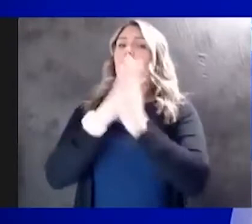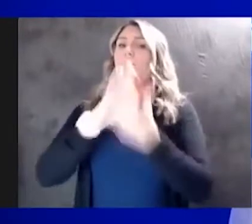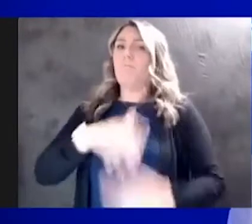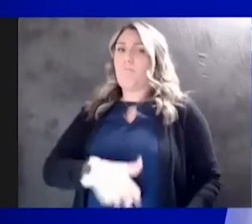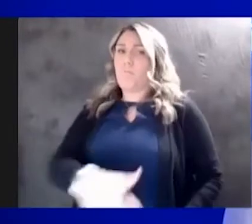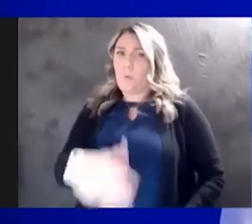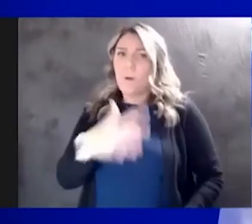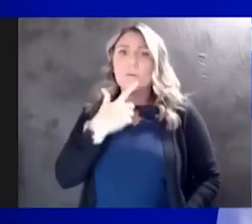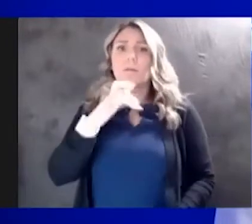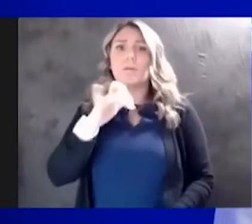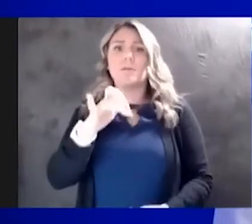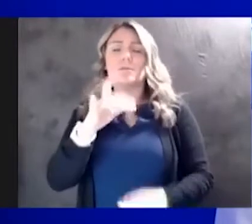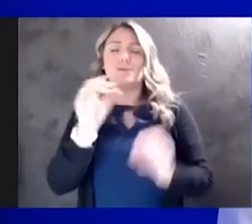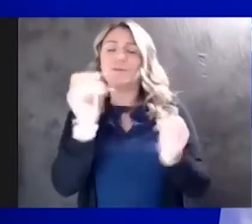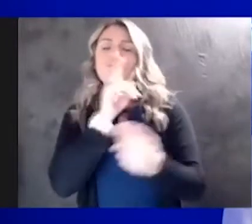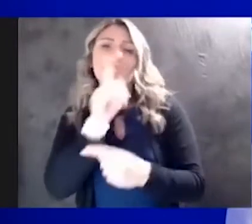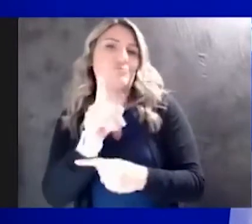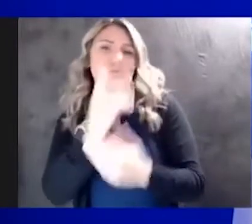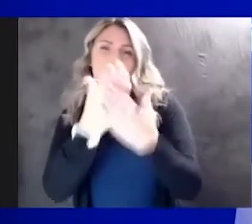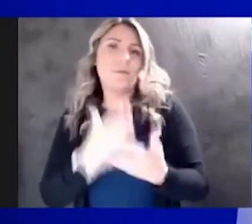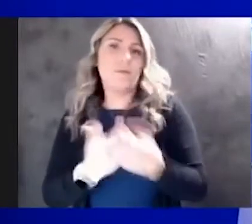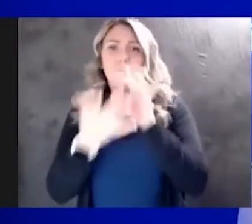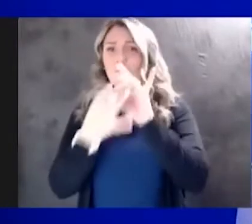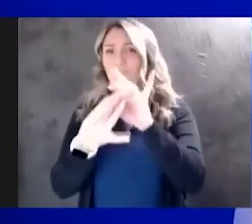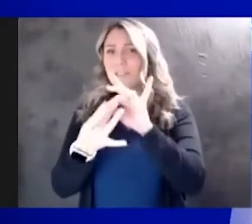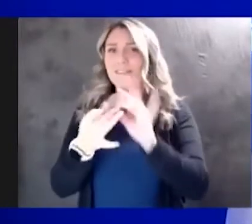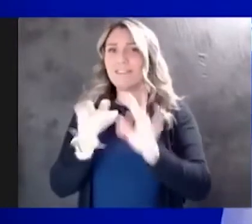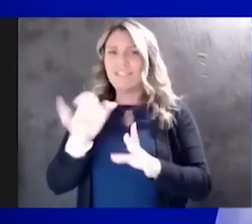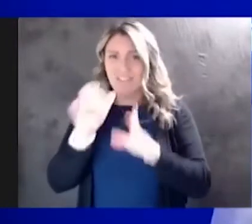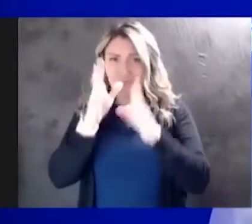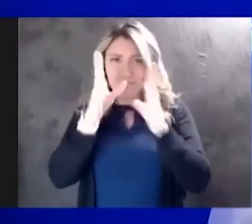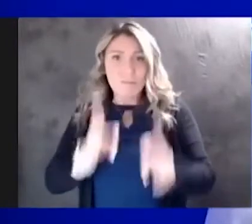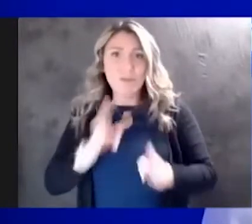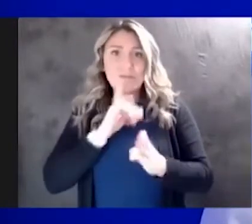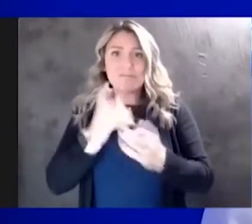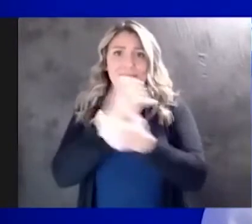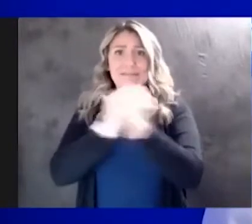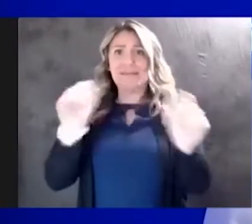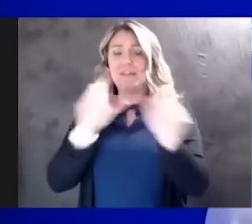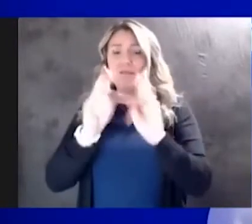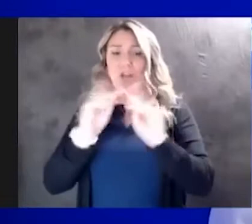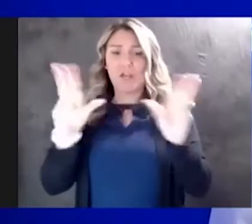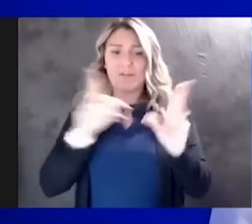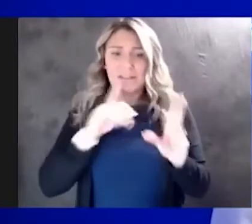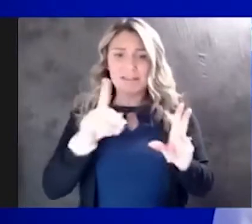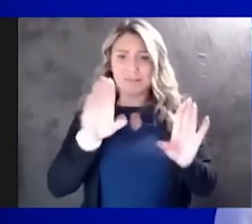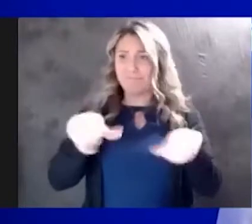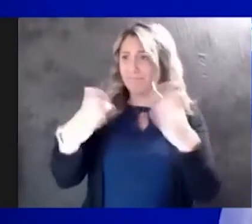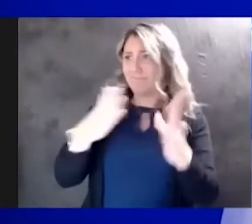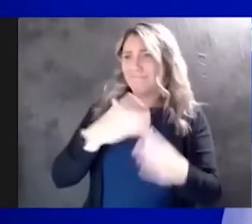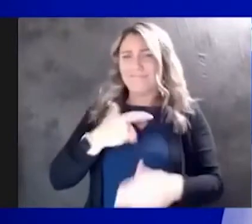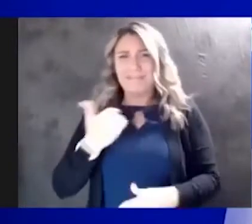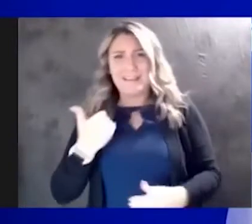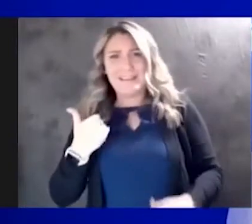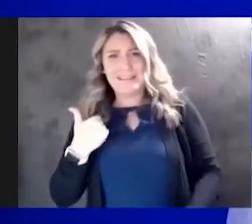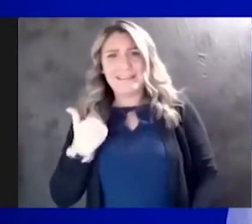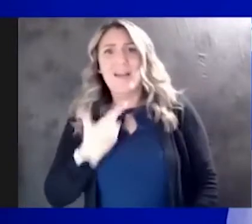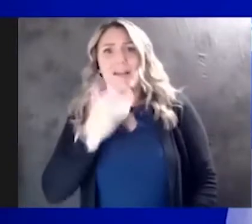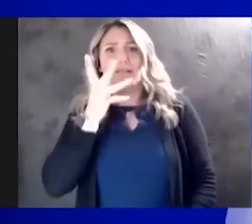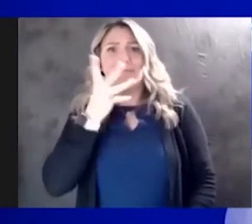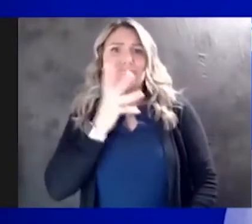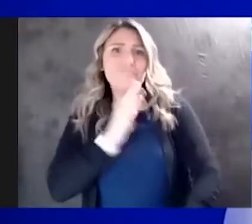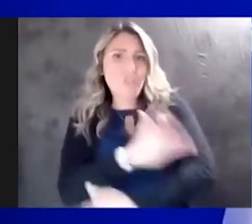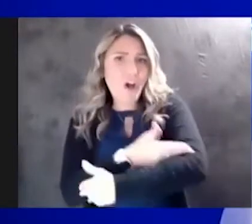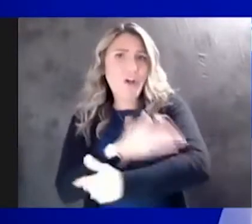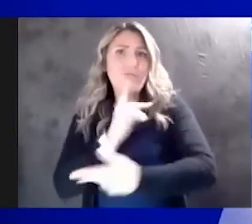truth to that. That person would be safe to get it. Obviously, I've given it to my young daughter, so there are no concerns